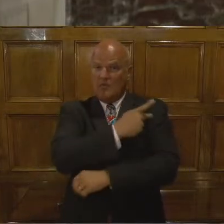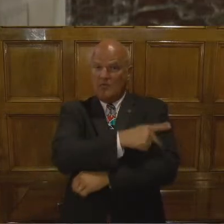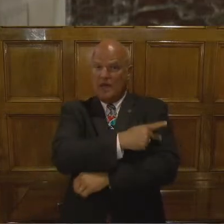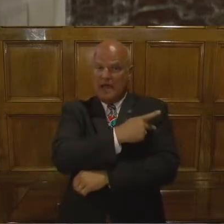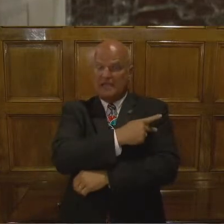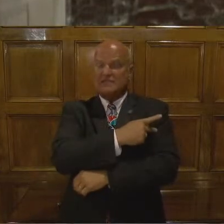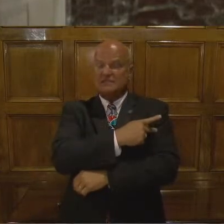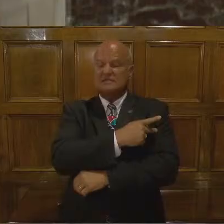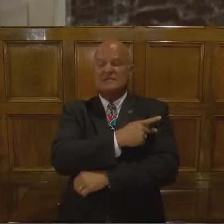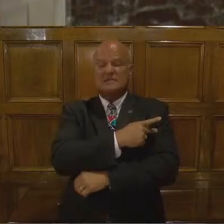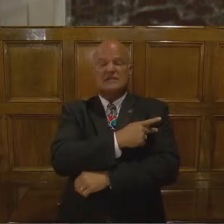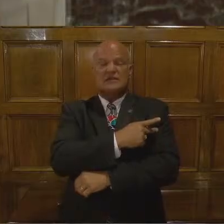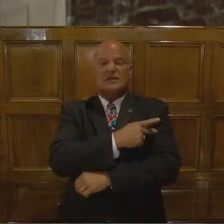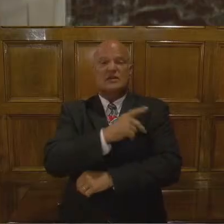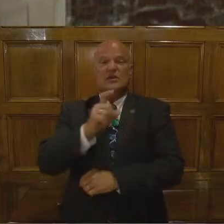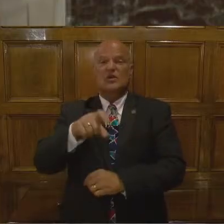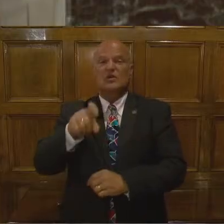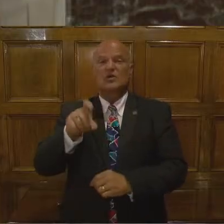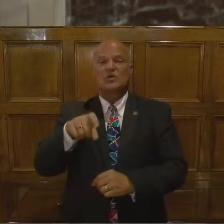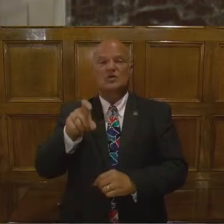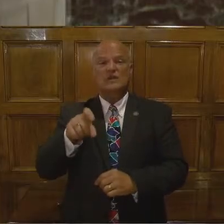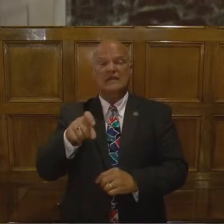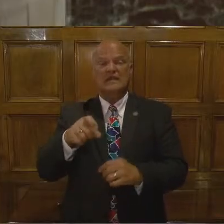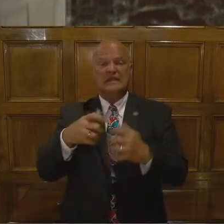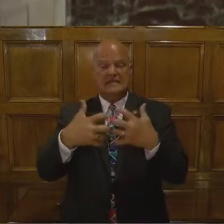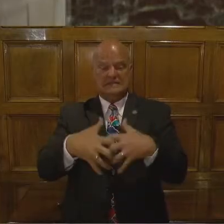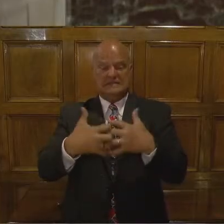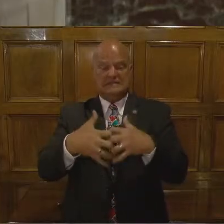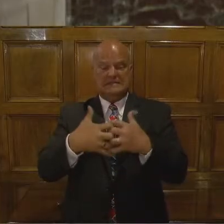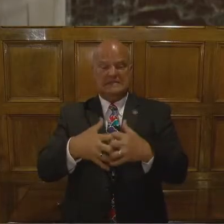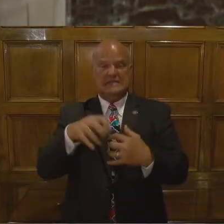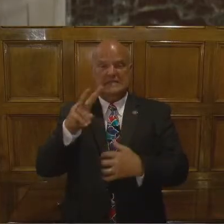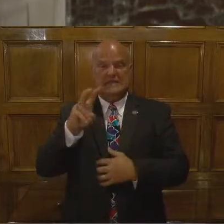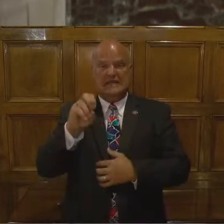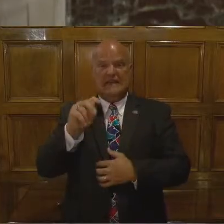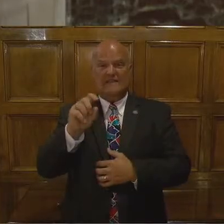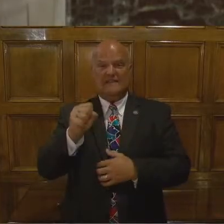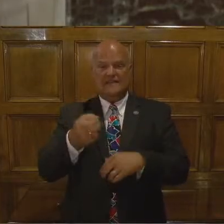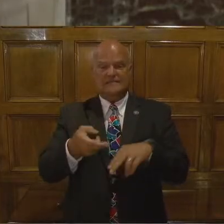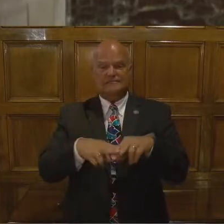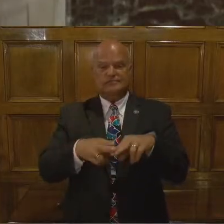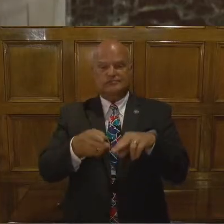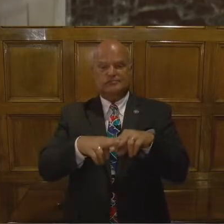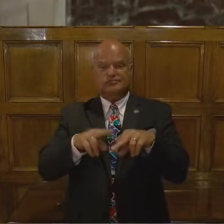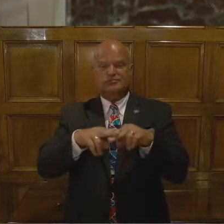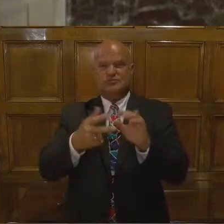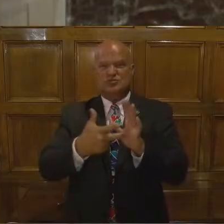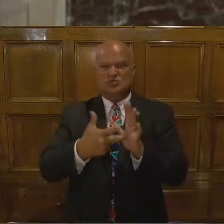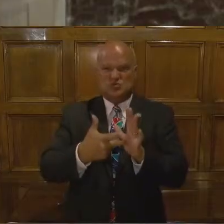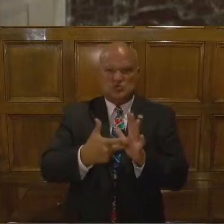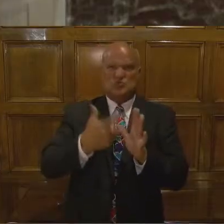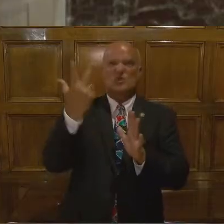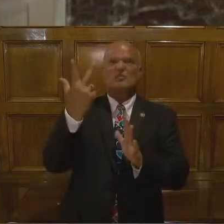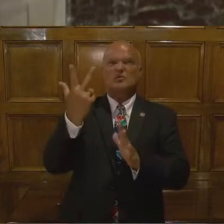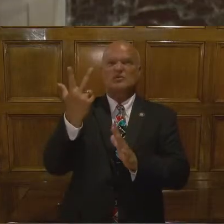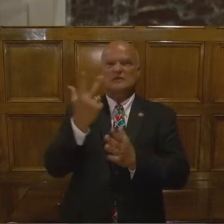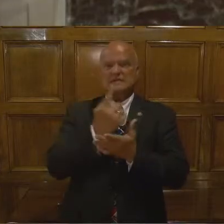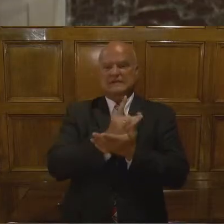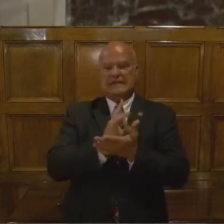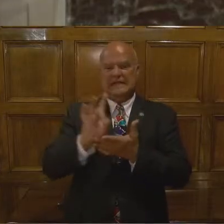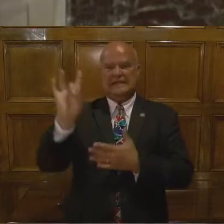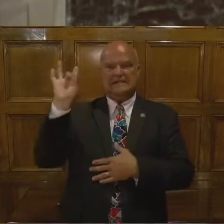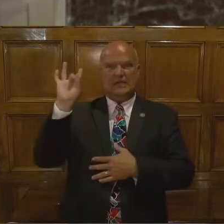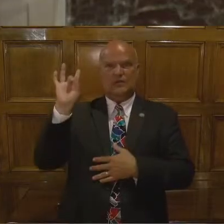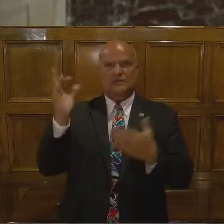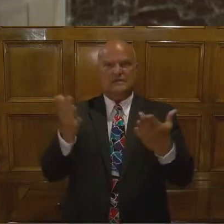severely compromised, patients who need mechanical ventilation, that number has more than tripled over the past 8 weeks here in the